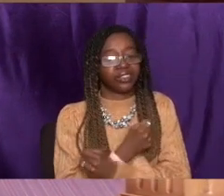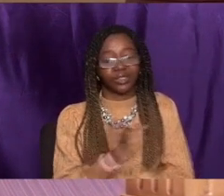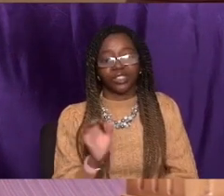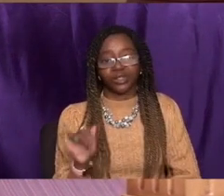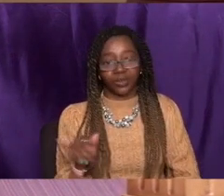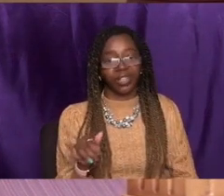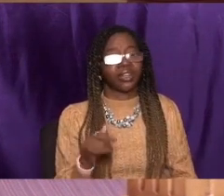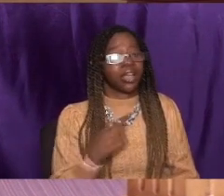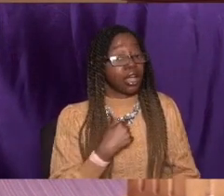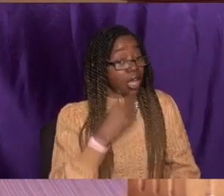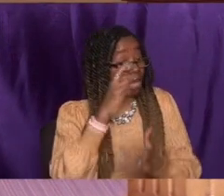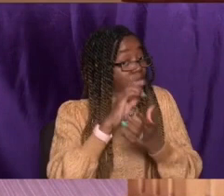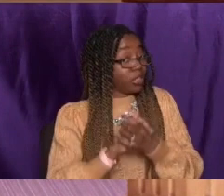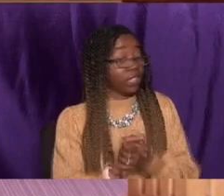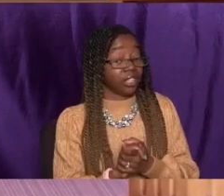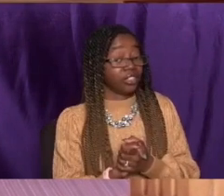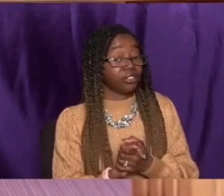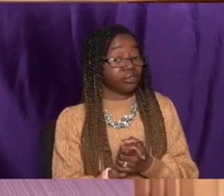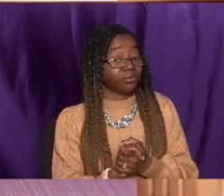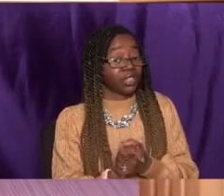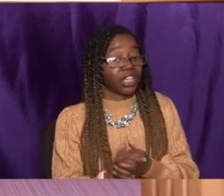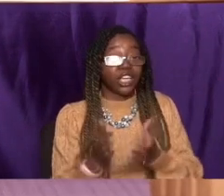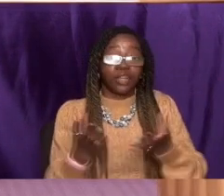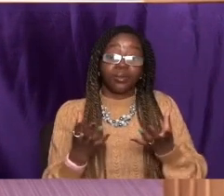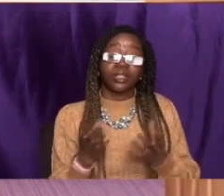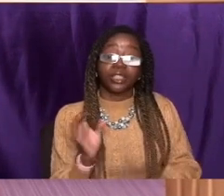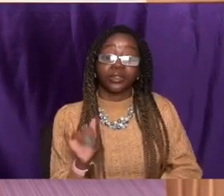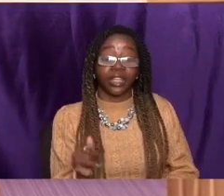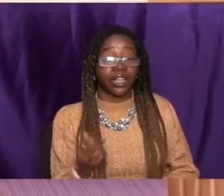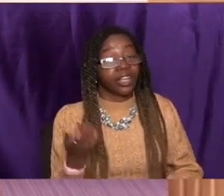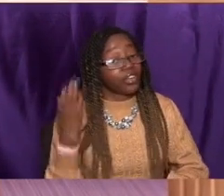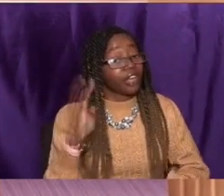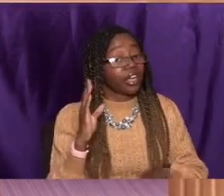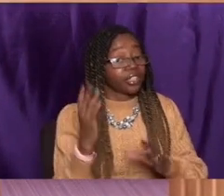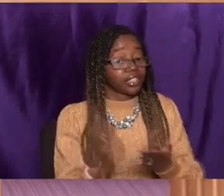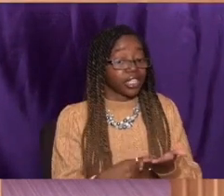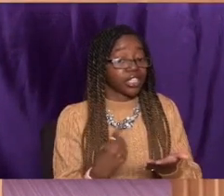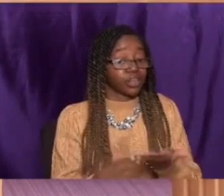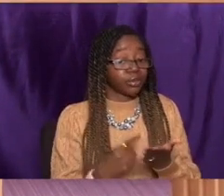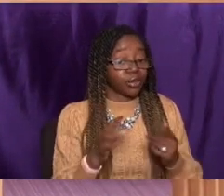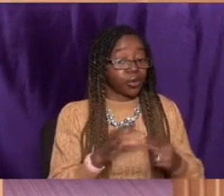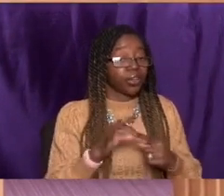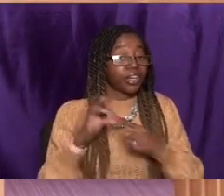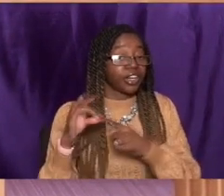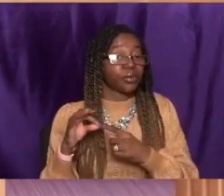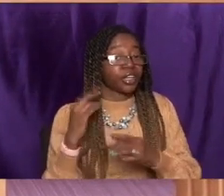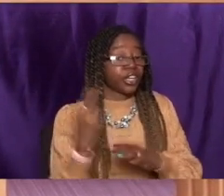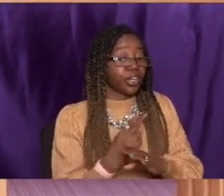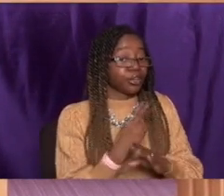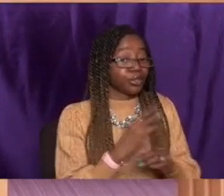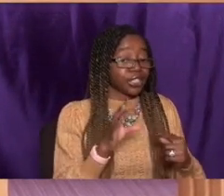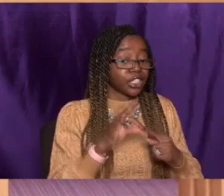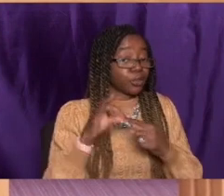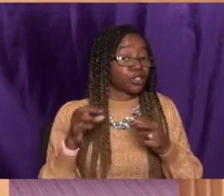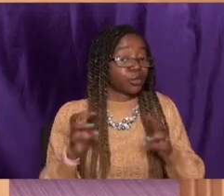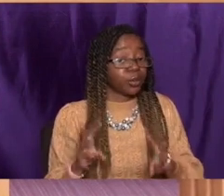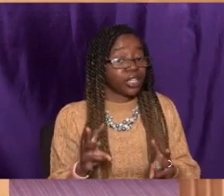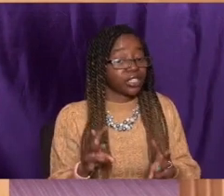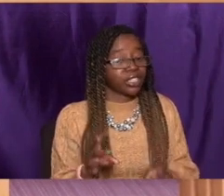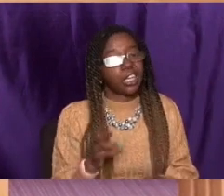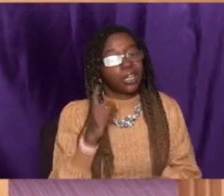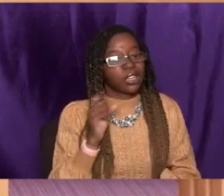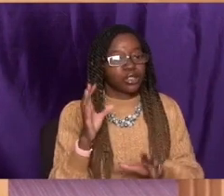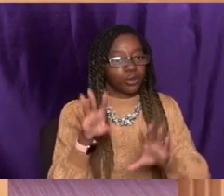In fact, I believe, Felder, he'd rather do that. If God can take something ordinary and use it in extraordinary ways, guess who gets the